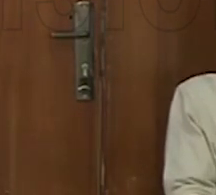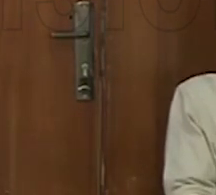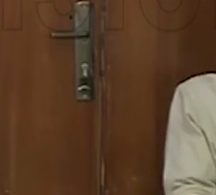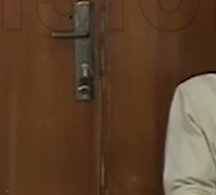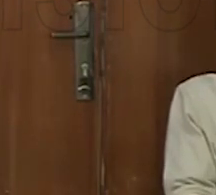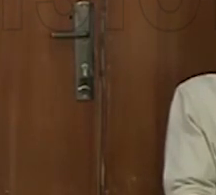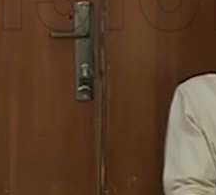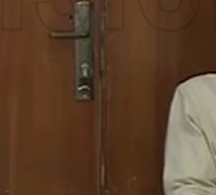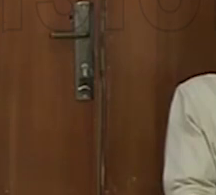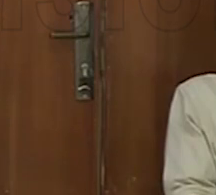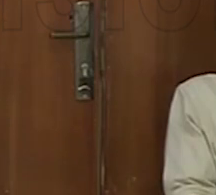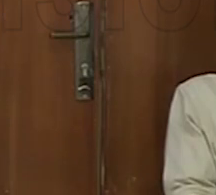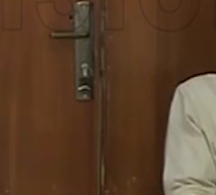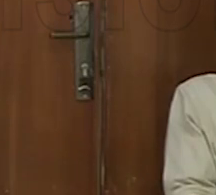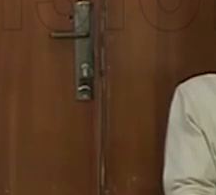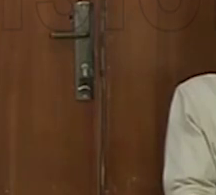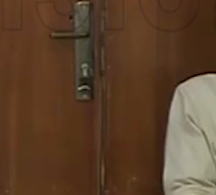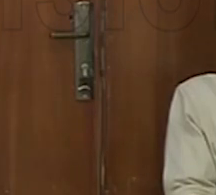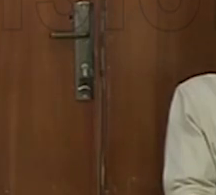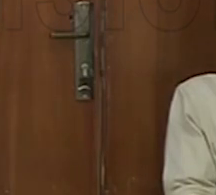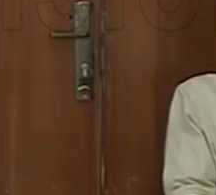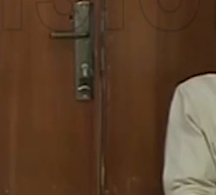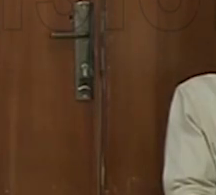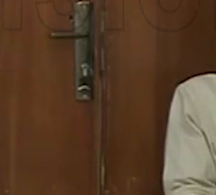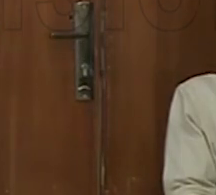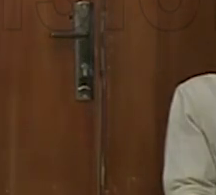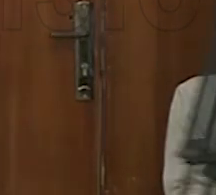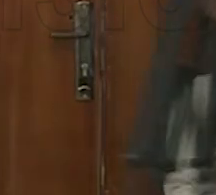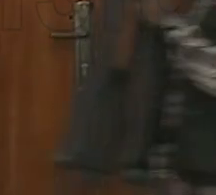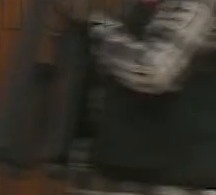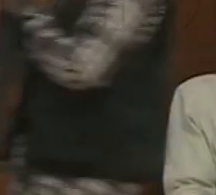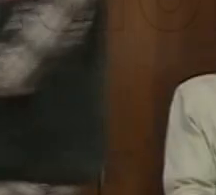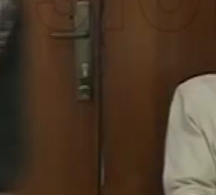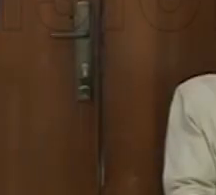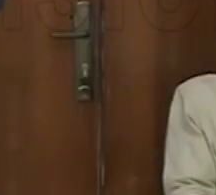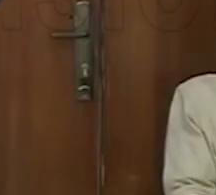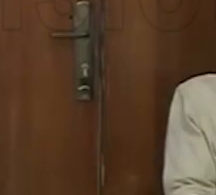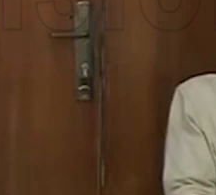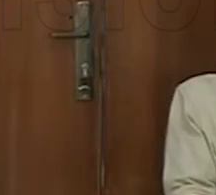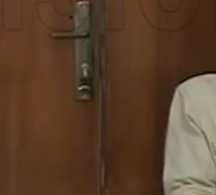on the possible correlation between COVID-19 and environmental condition. Thank you.